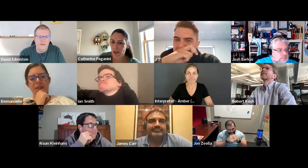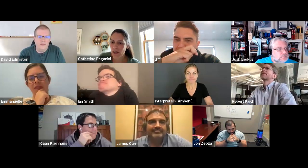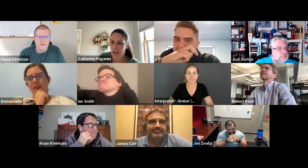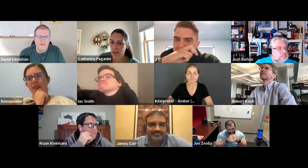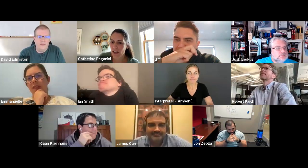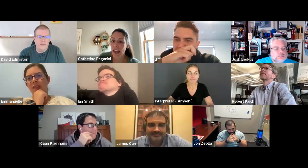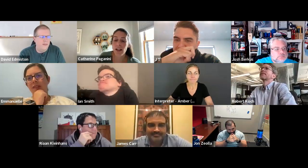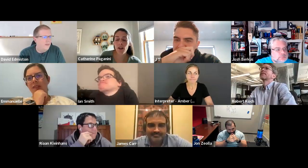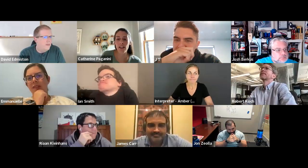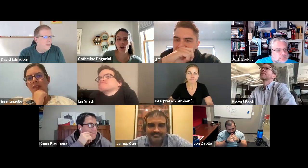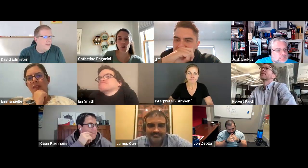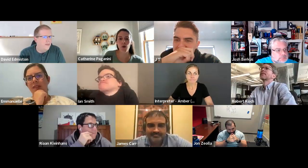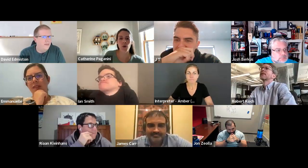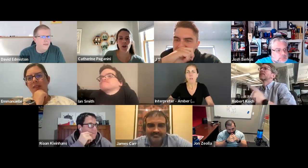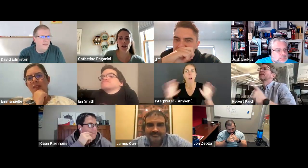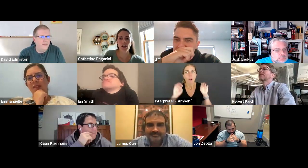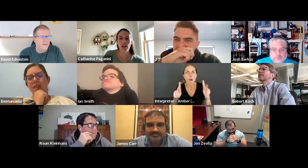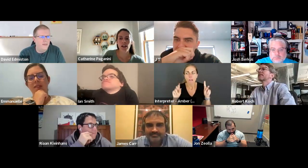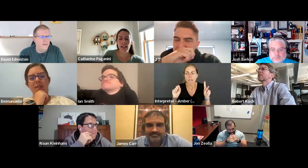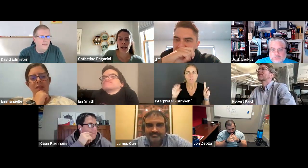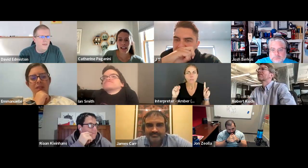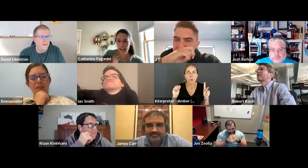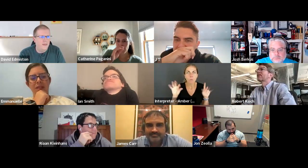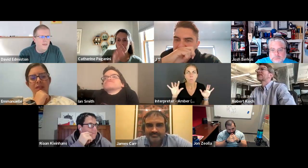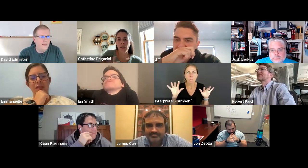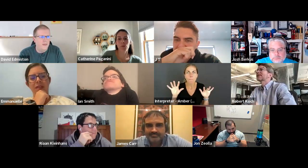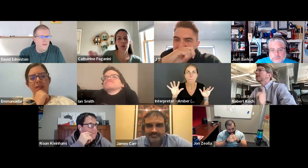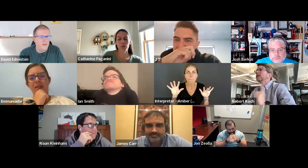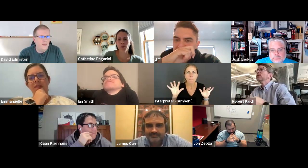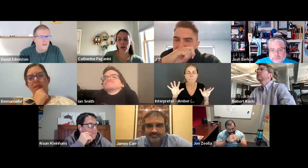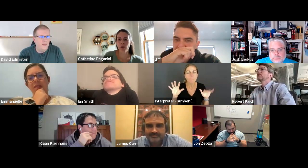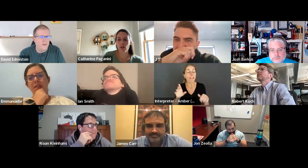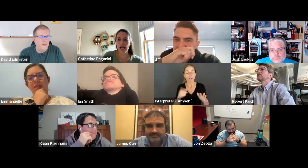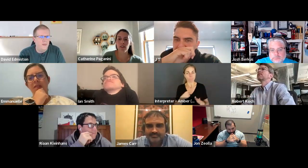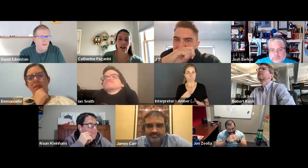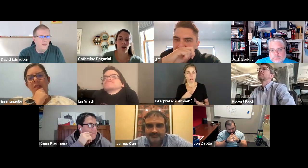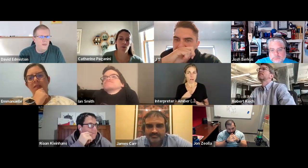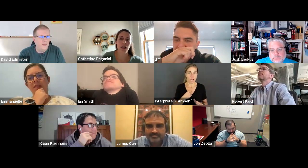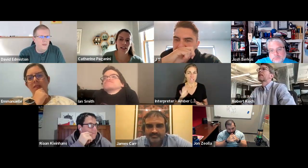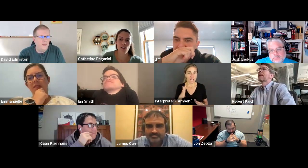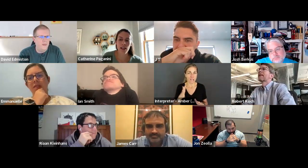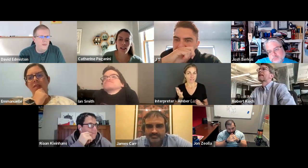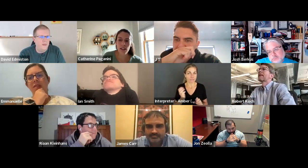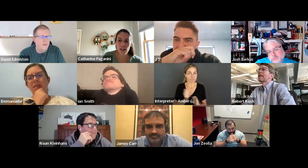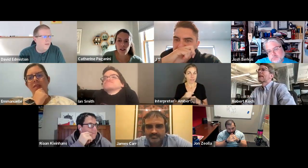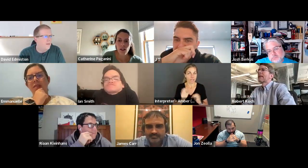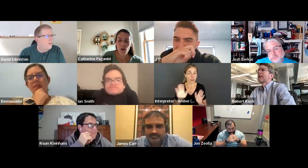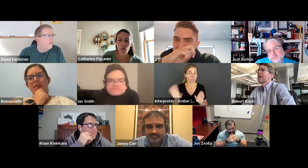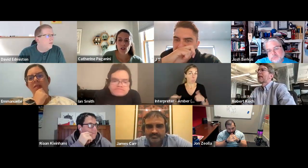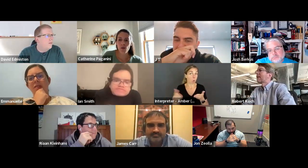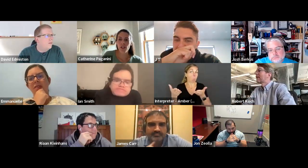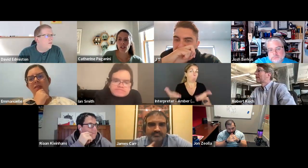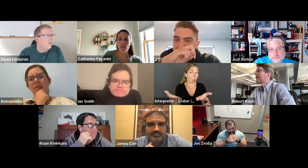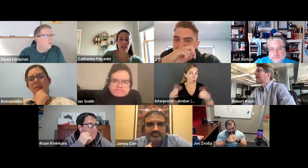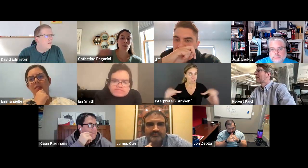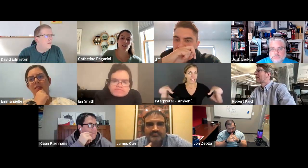awesome. And then, okay, so then I kind of made like a proposed kind of action plan. So I think we